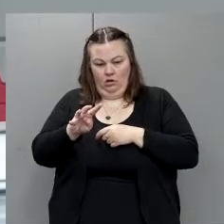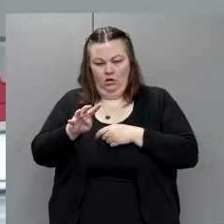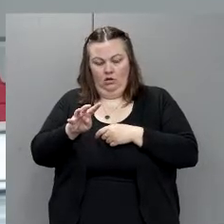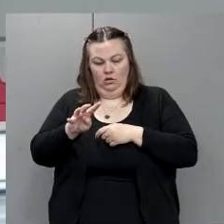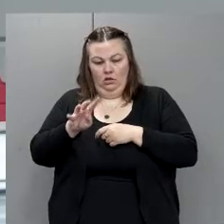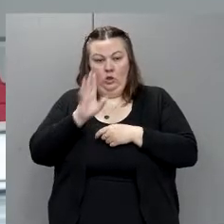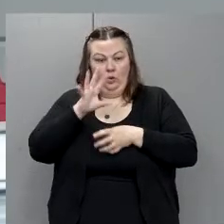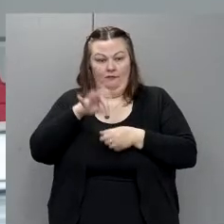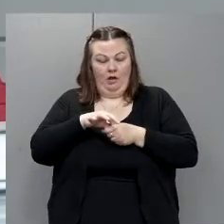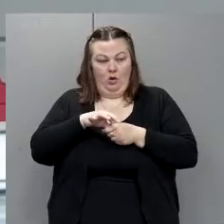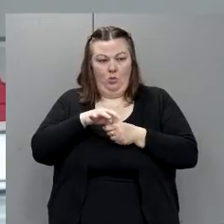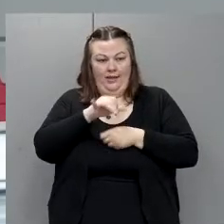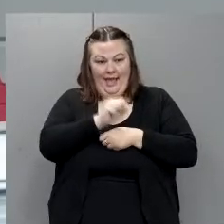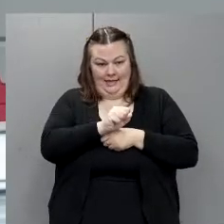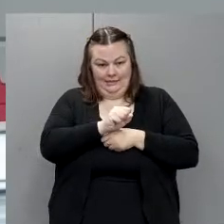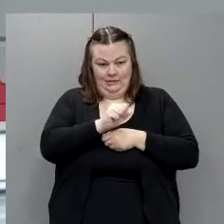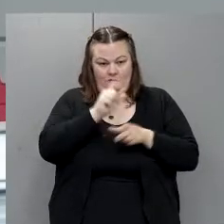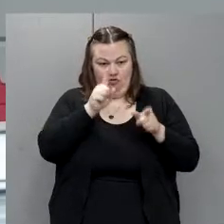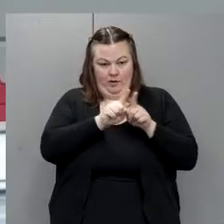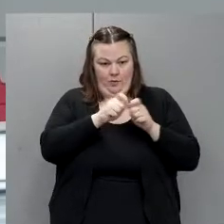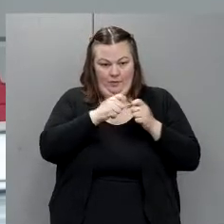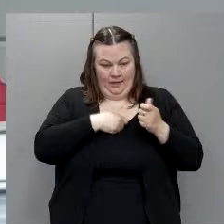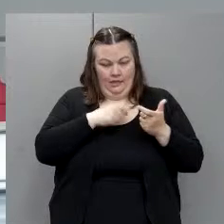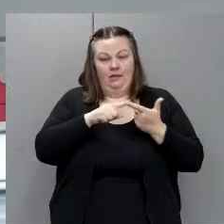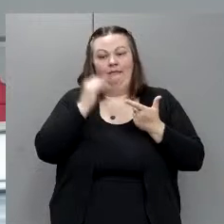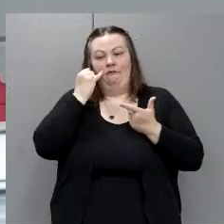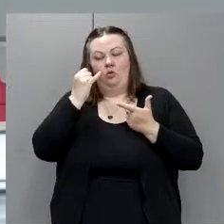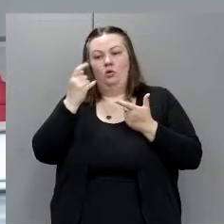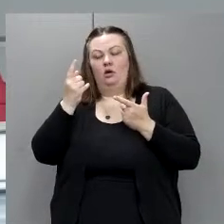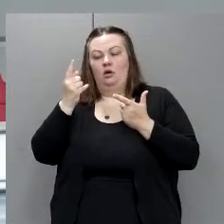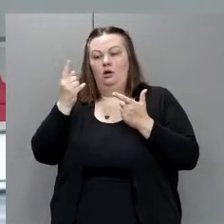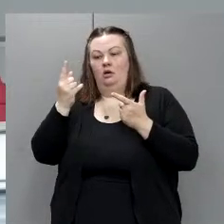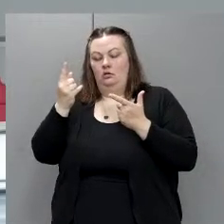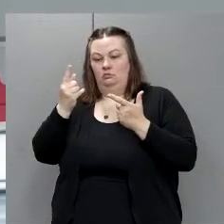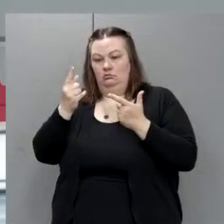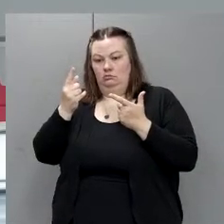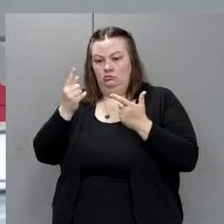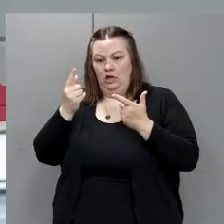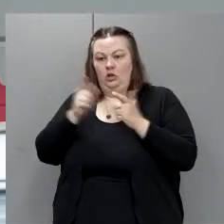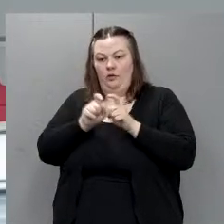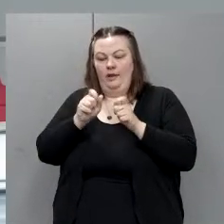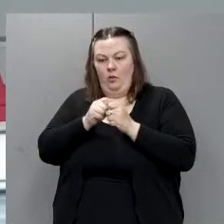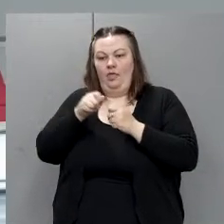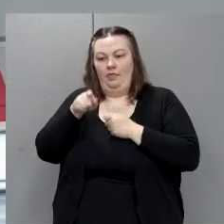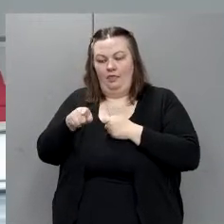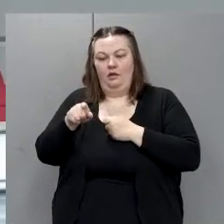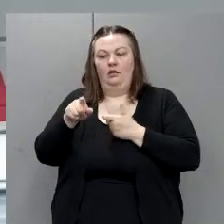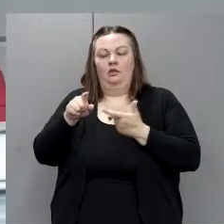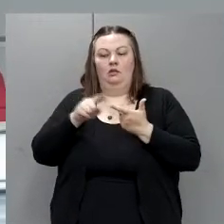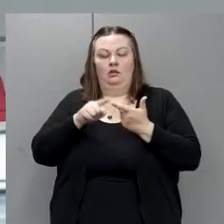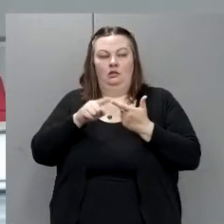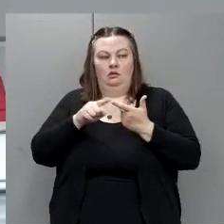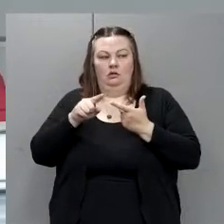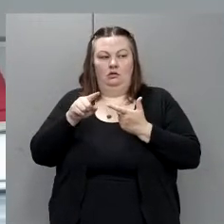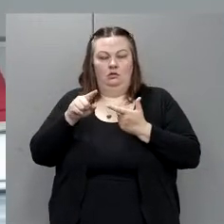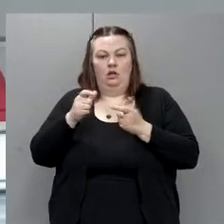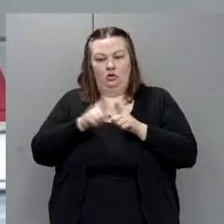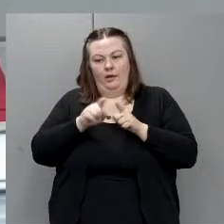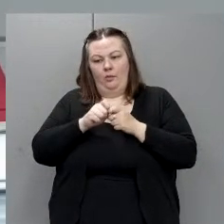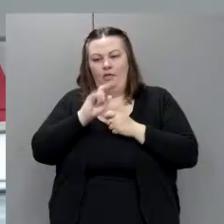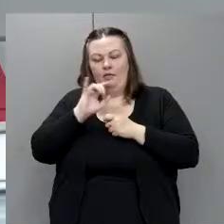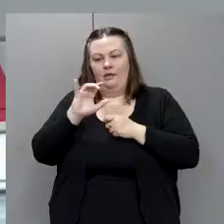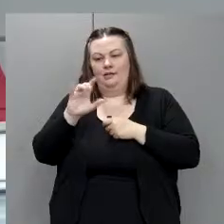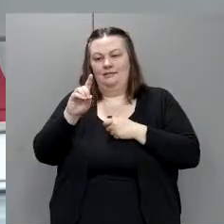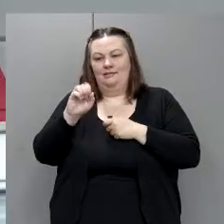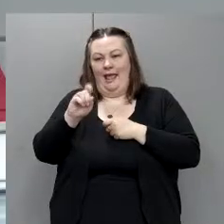1.34, you would vote yes. If you disagree with the chair and you agree with